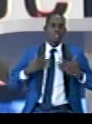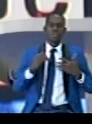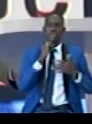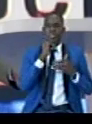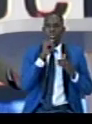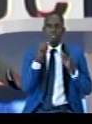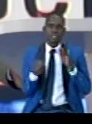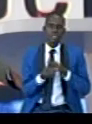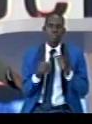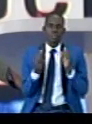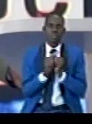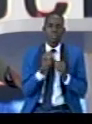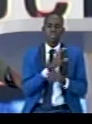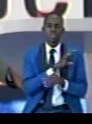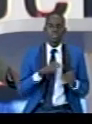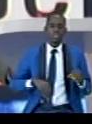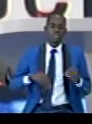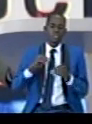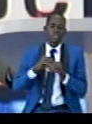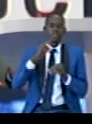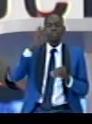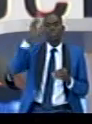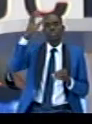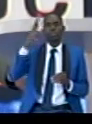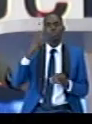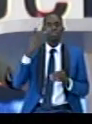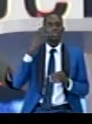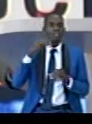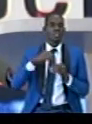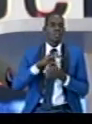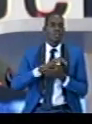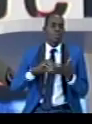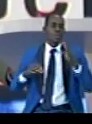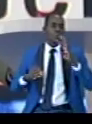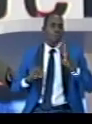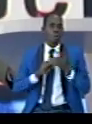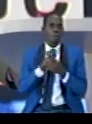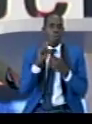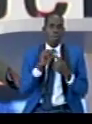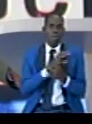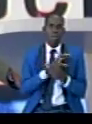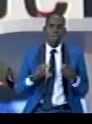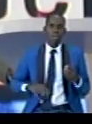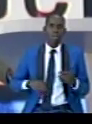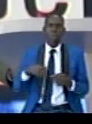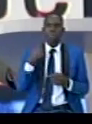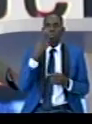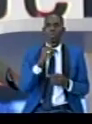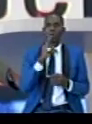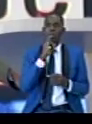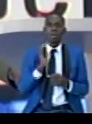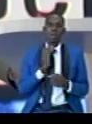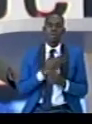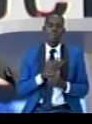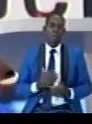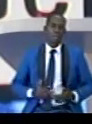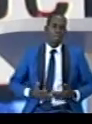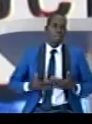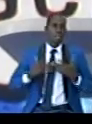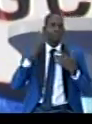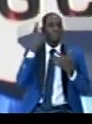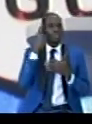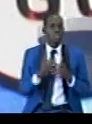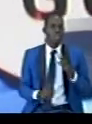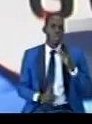hid with Christ in God. Then in verse 4 it says, when Christ, who is our life, shall appear,